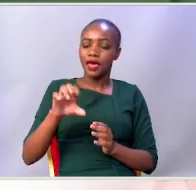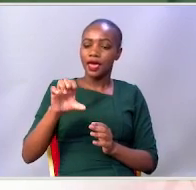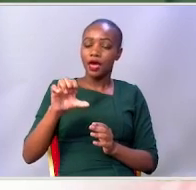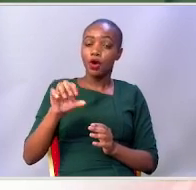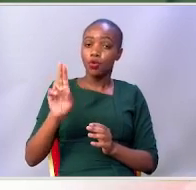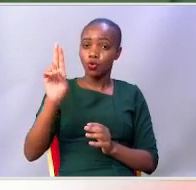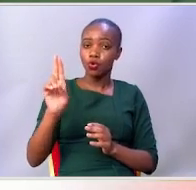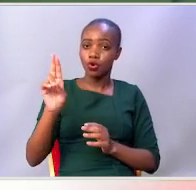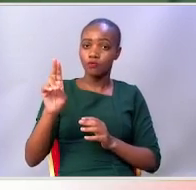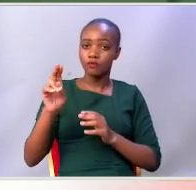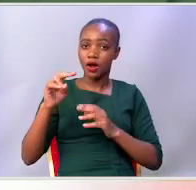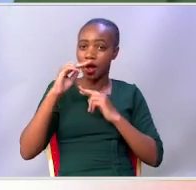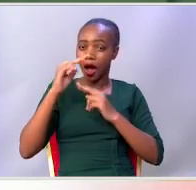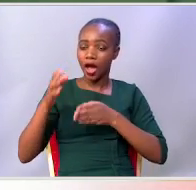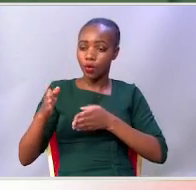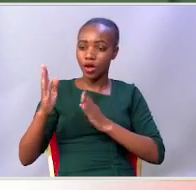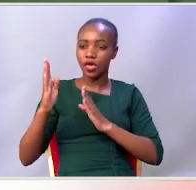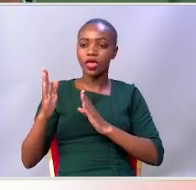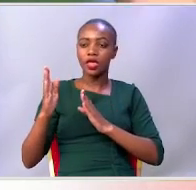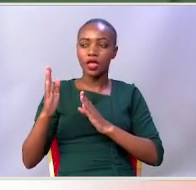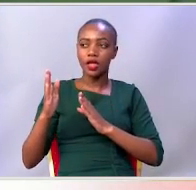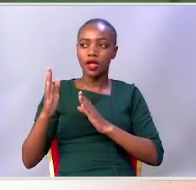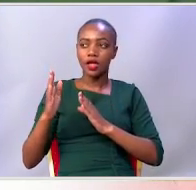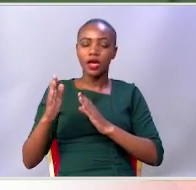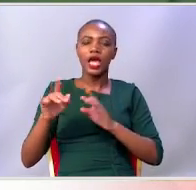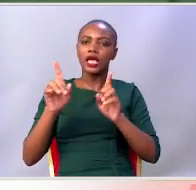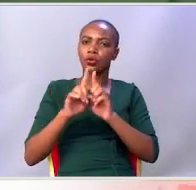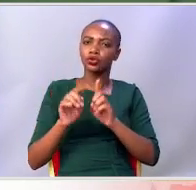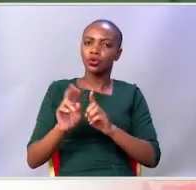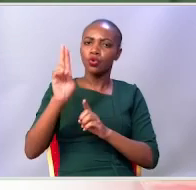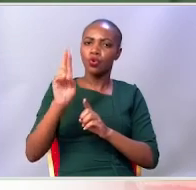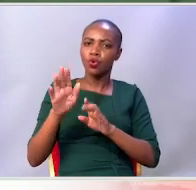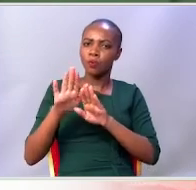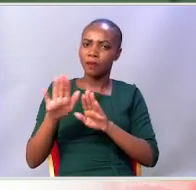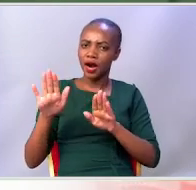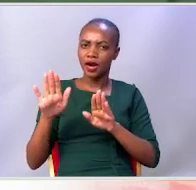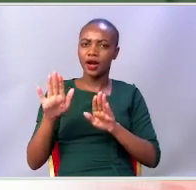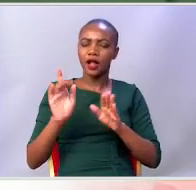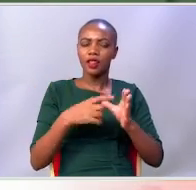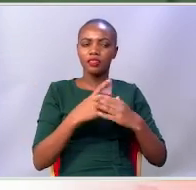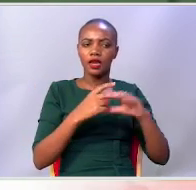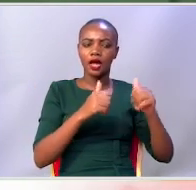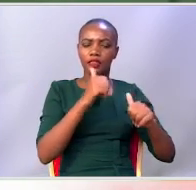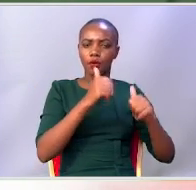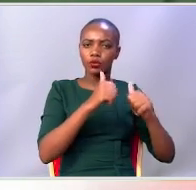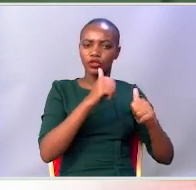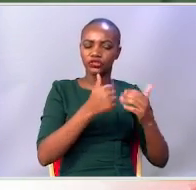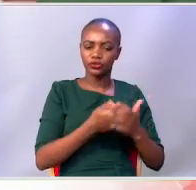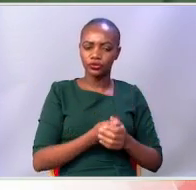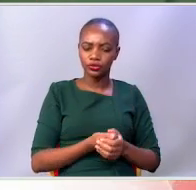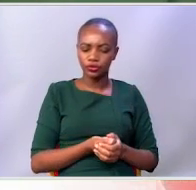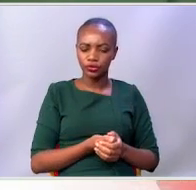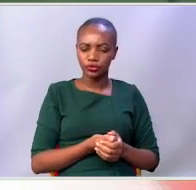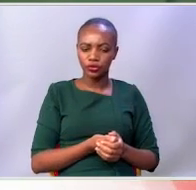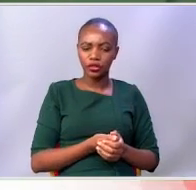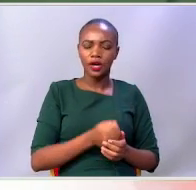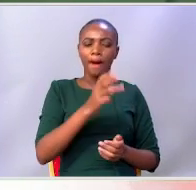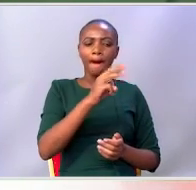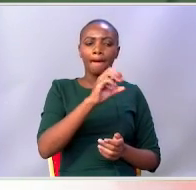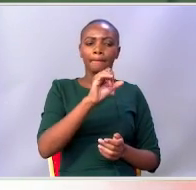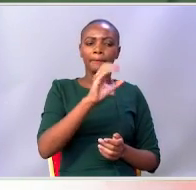Highway, and that was Uhuru Park. The other one was called Mitchell